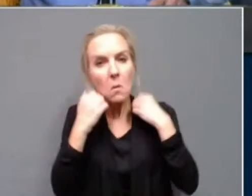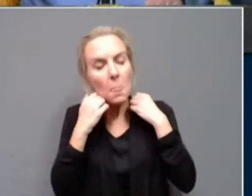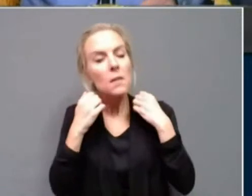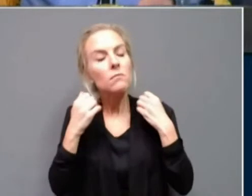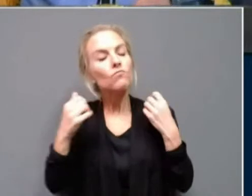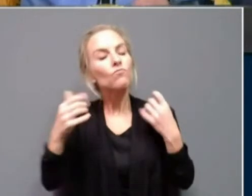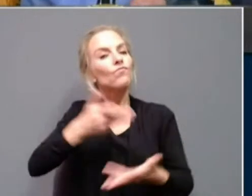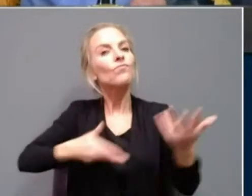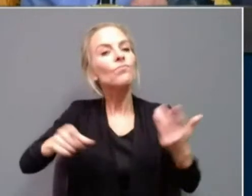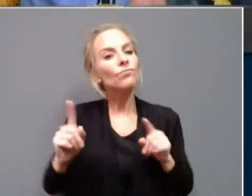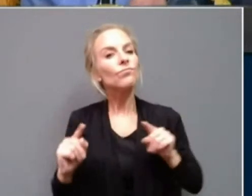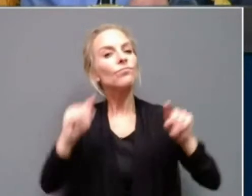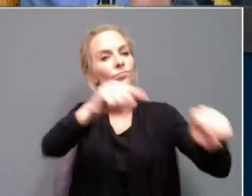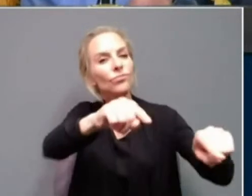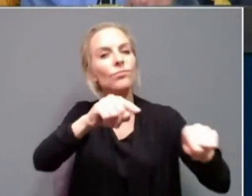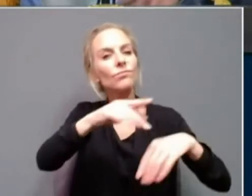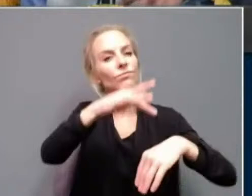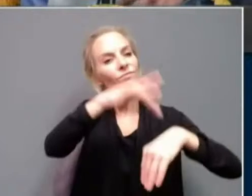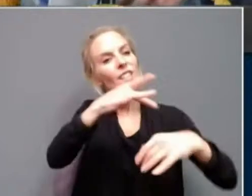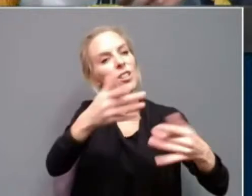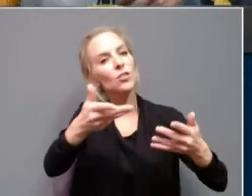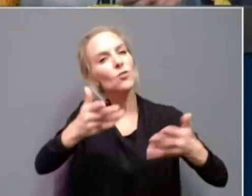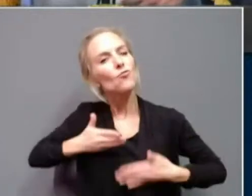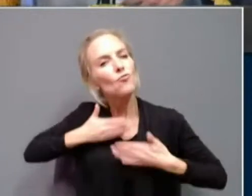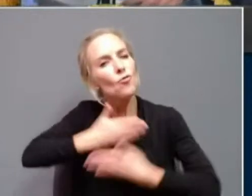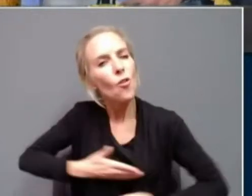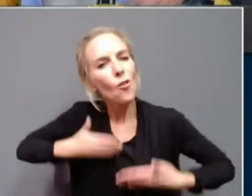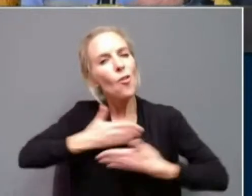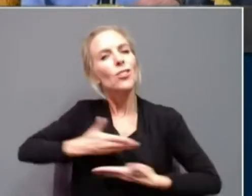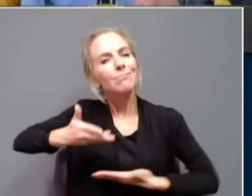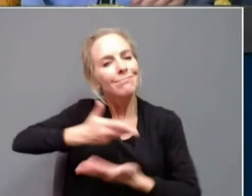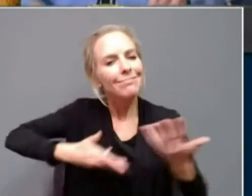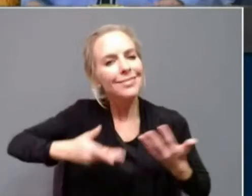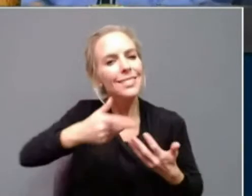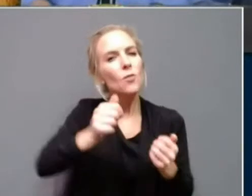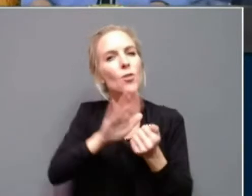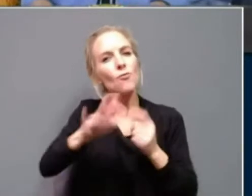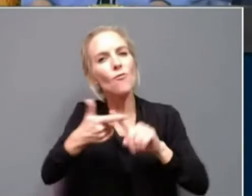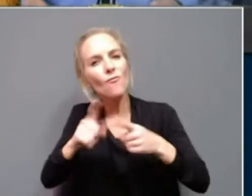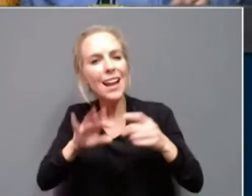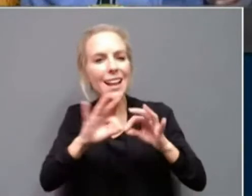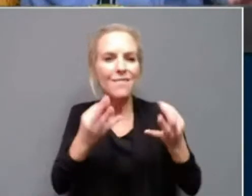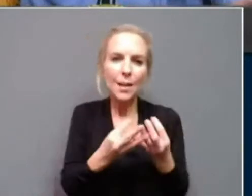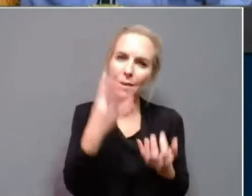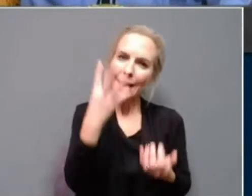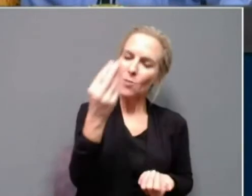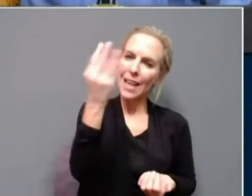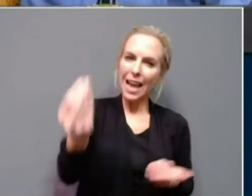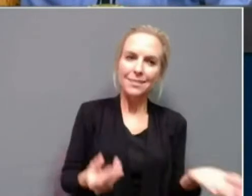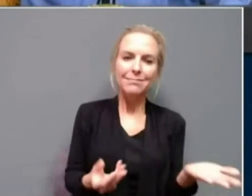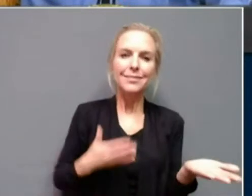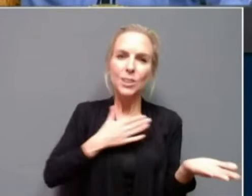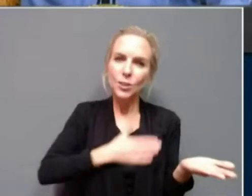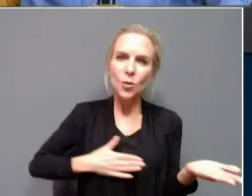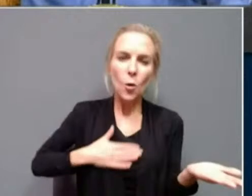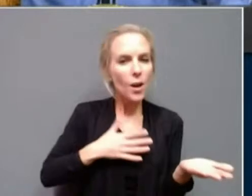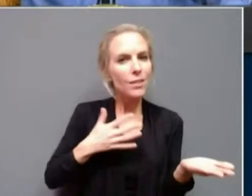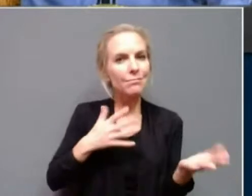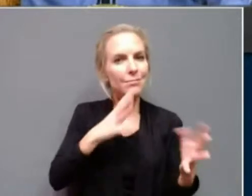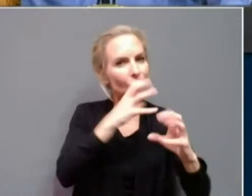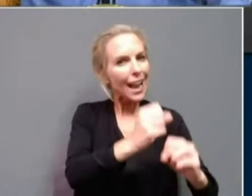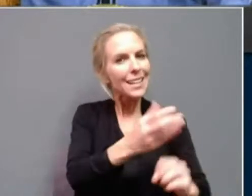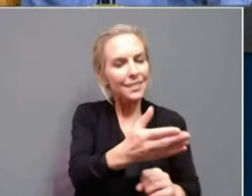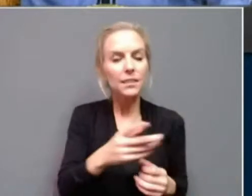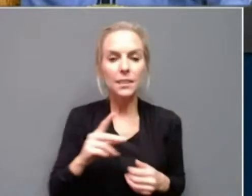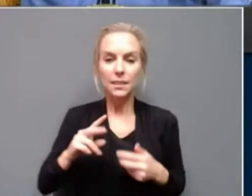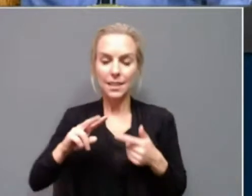can enjoy, be around there with your family, be around there with your friends. And the second one was pretty special to